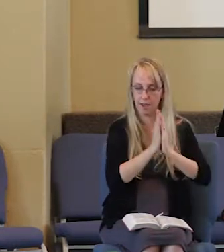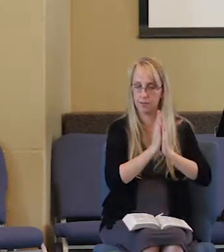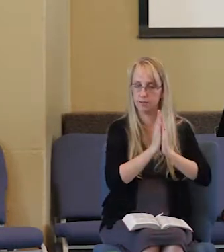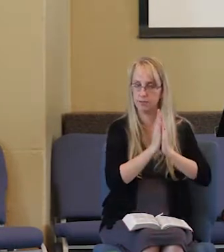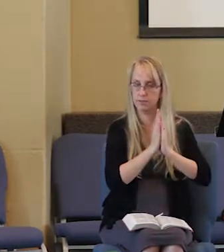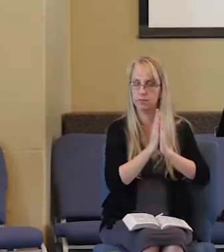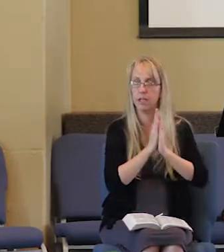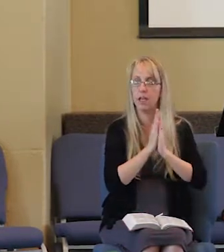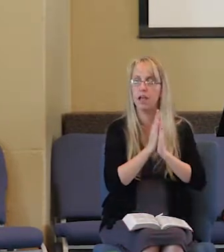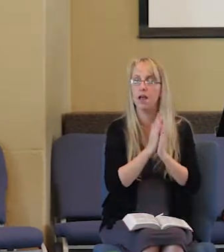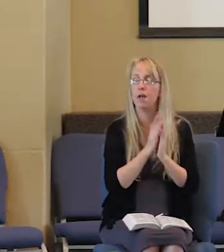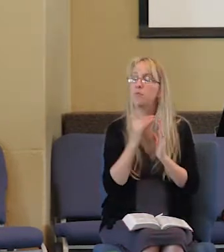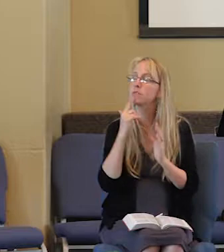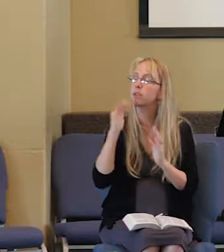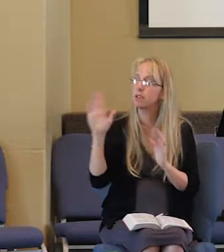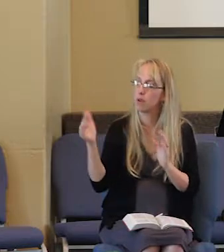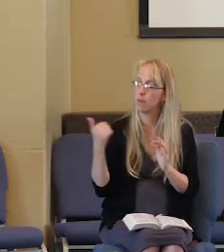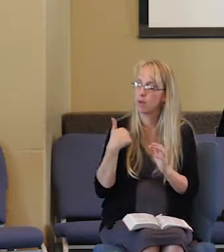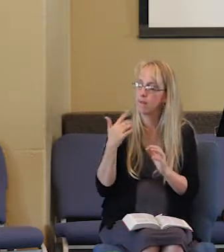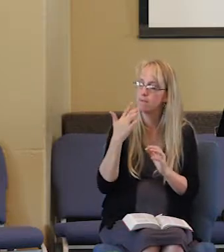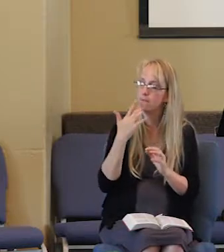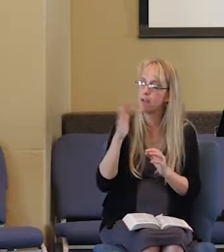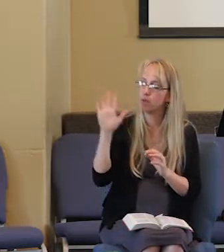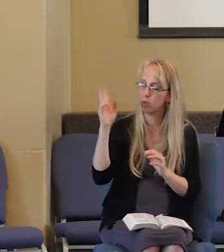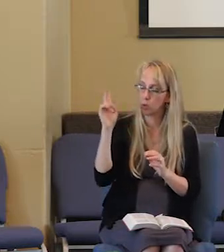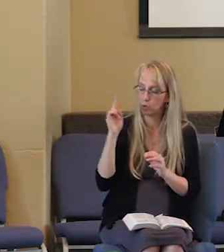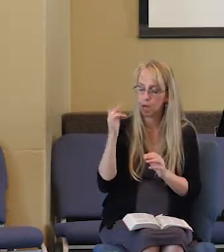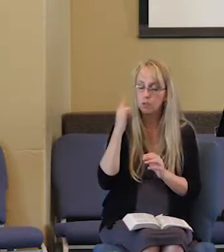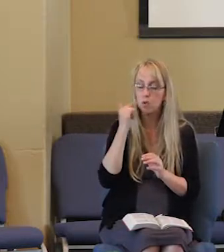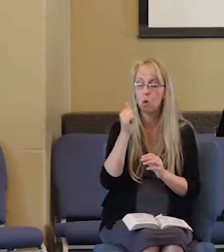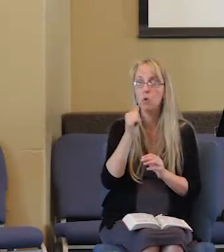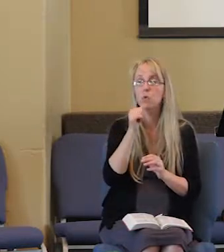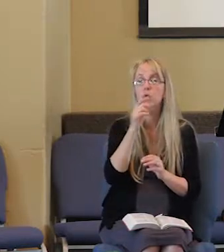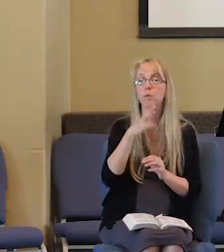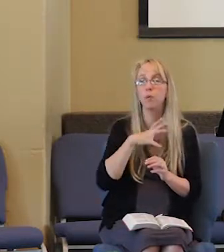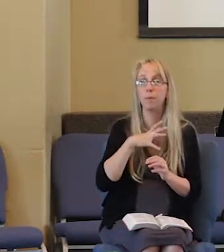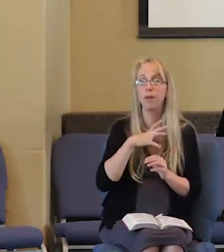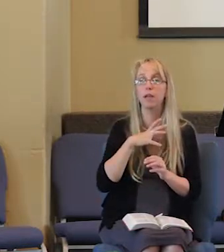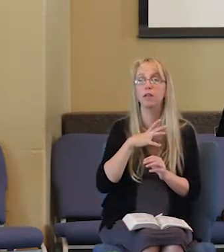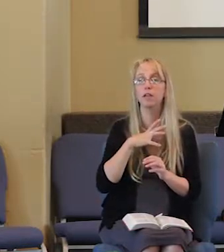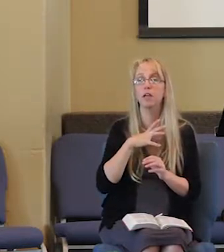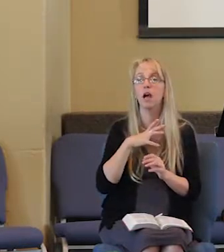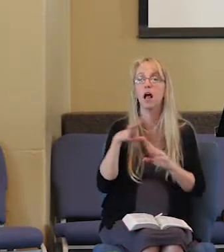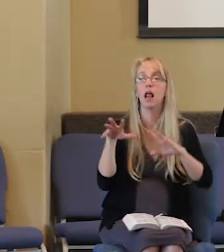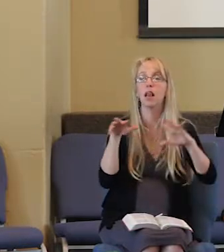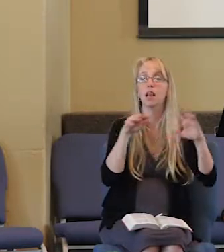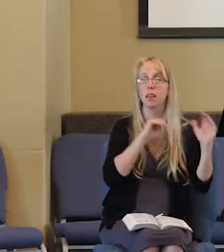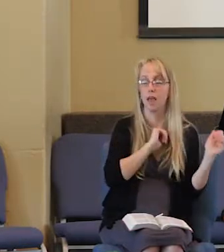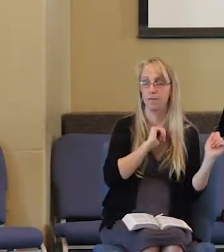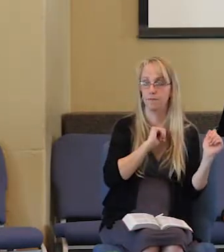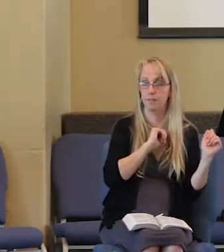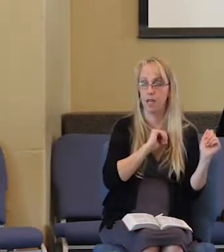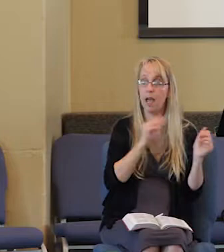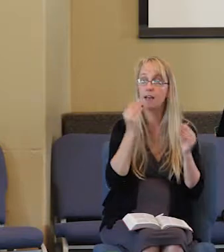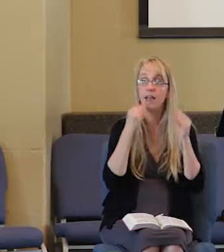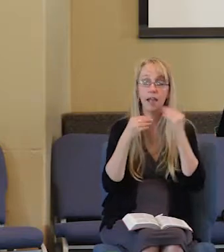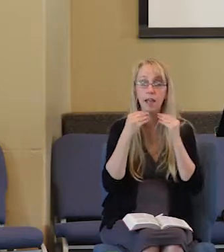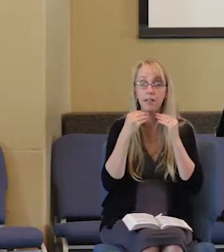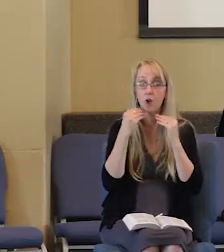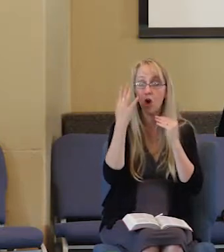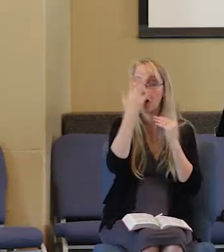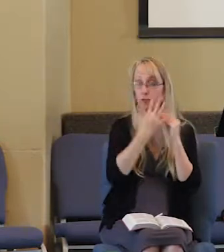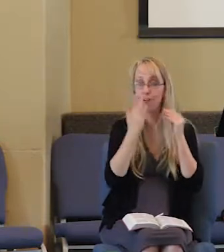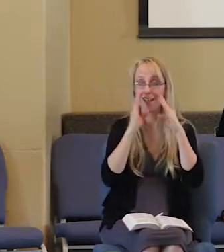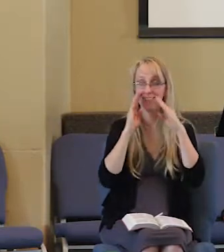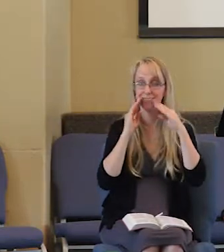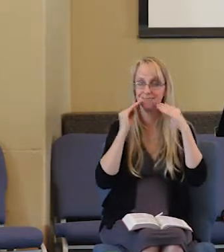asked." And then she said, "Let your maidservant find favor in your sight." So the woman went her way and ate, and her face